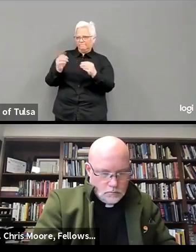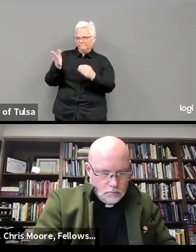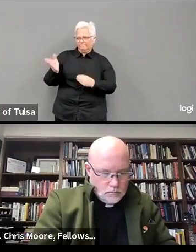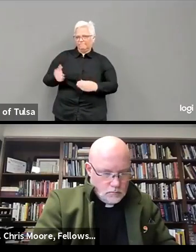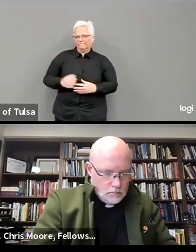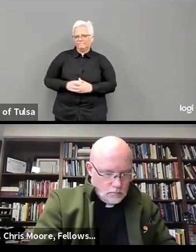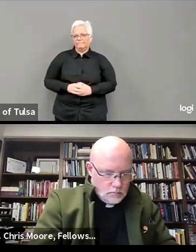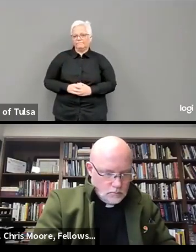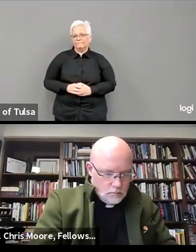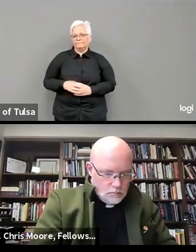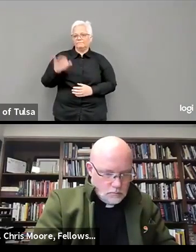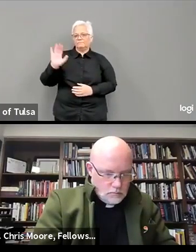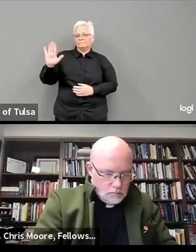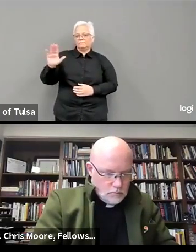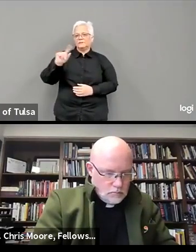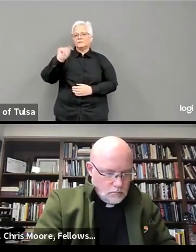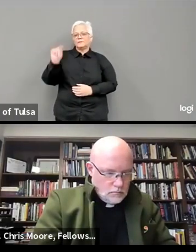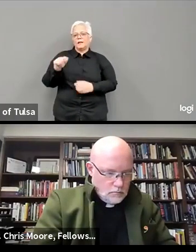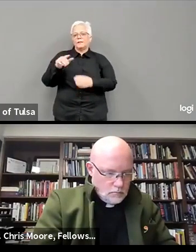Thank you.